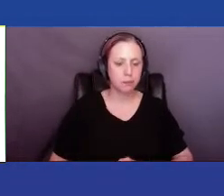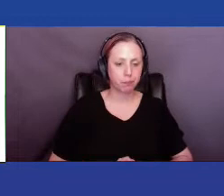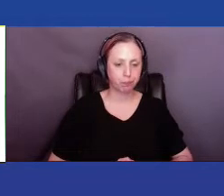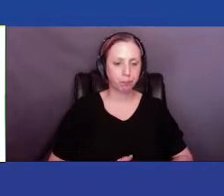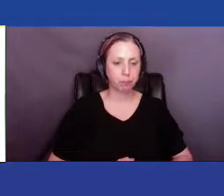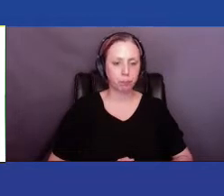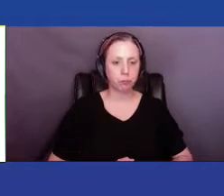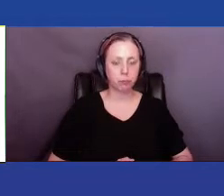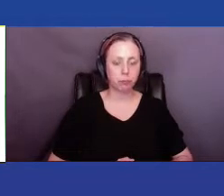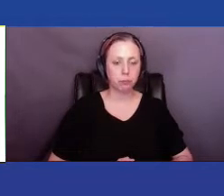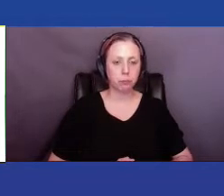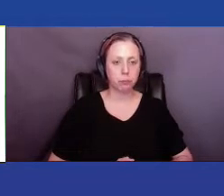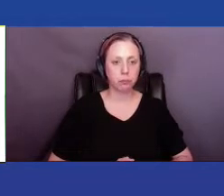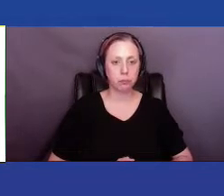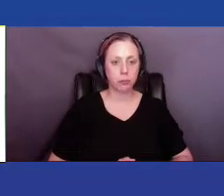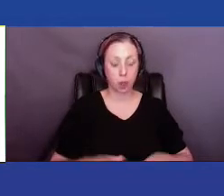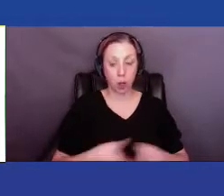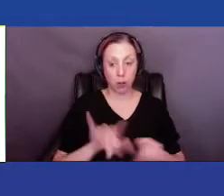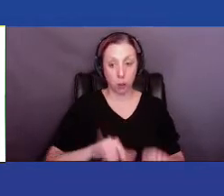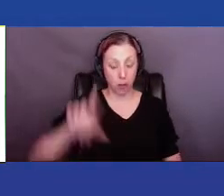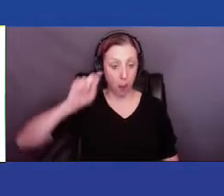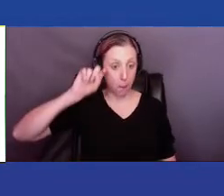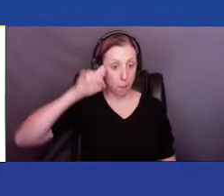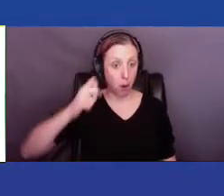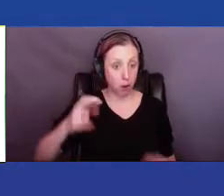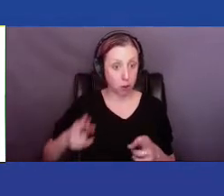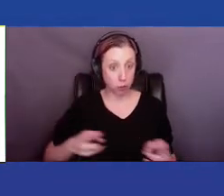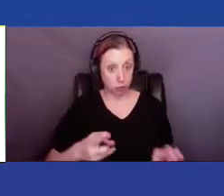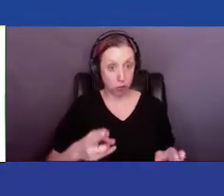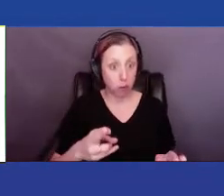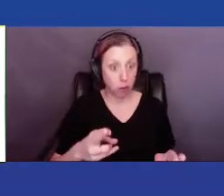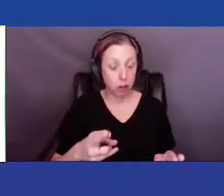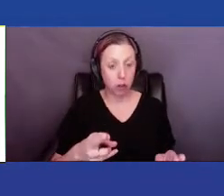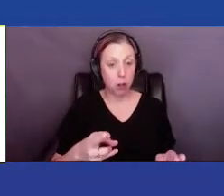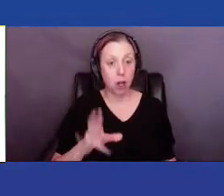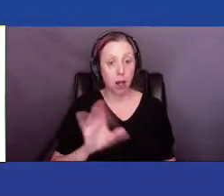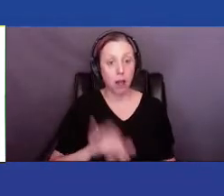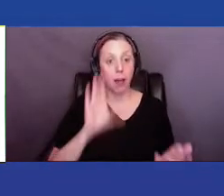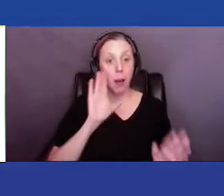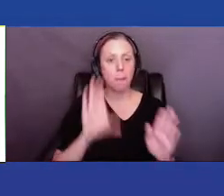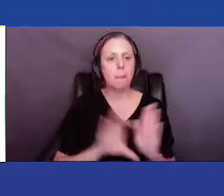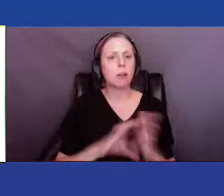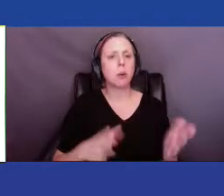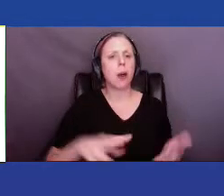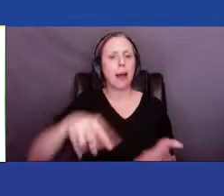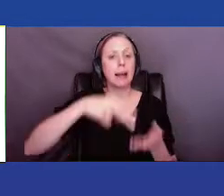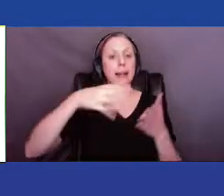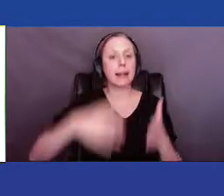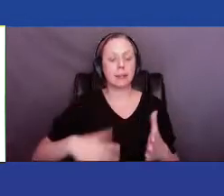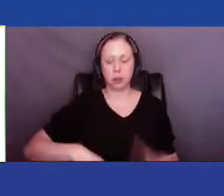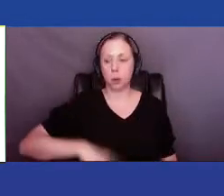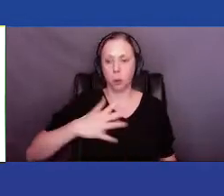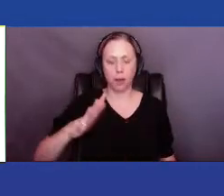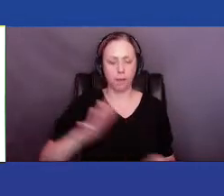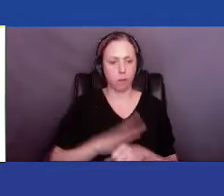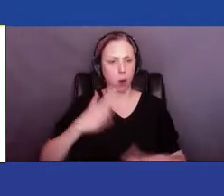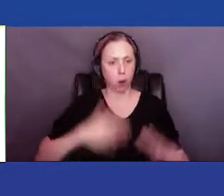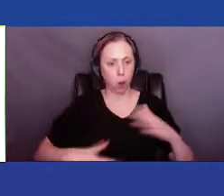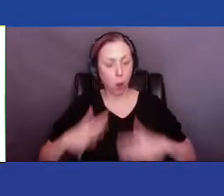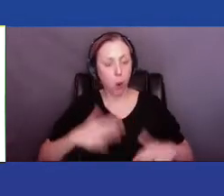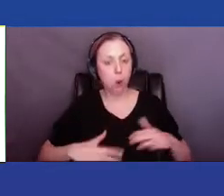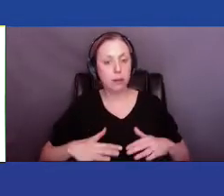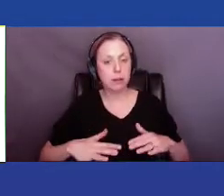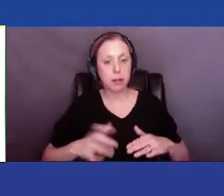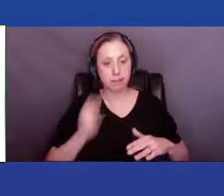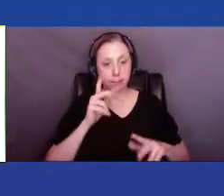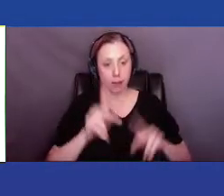This is also the Bronx River, where it's a photo of a dancer in all white being witnessed by